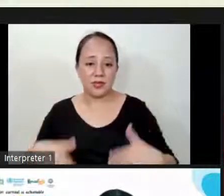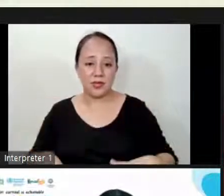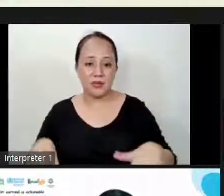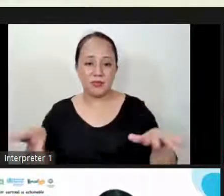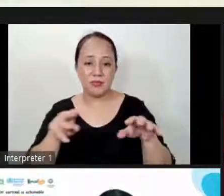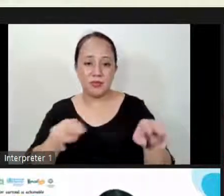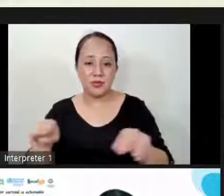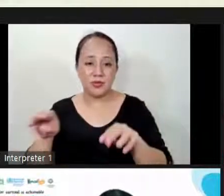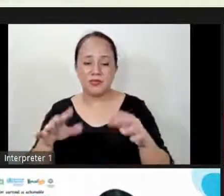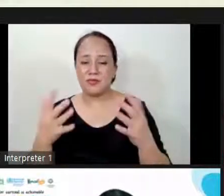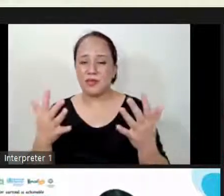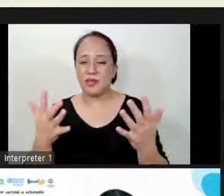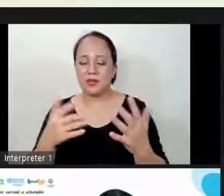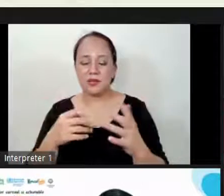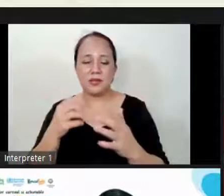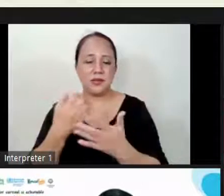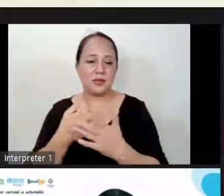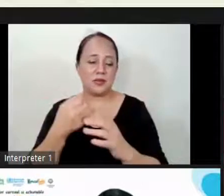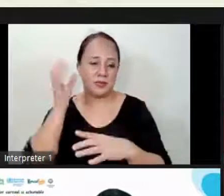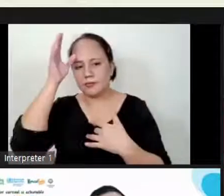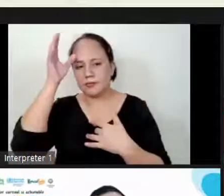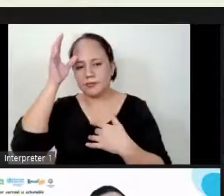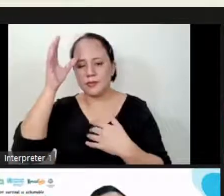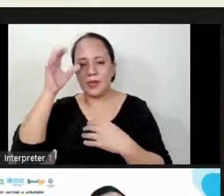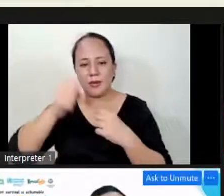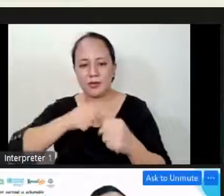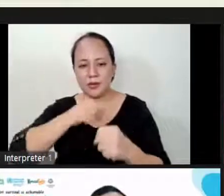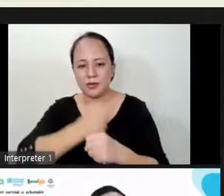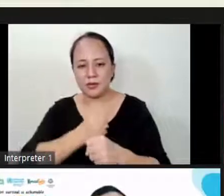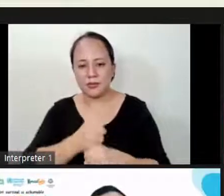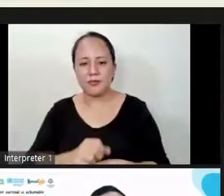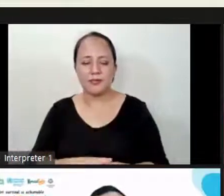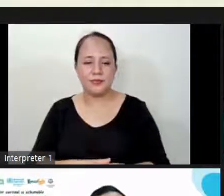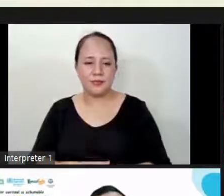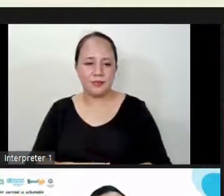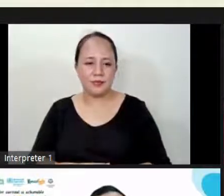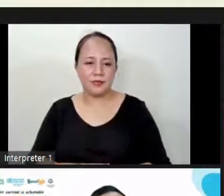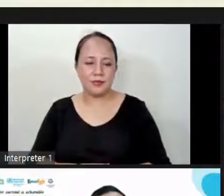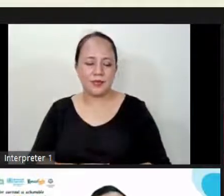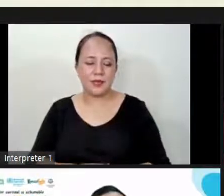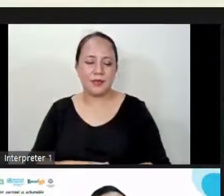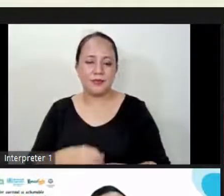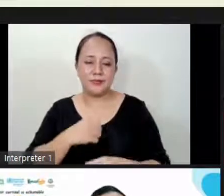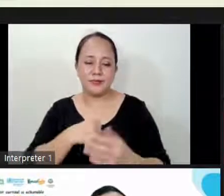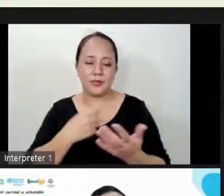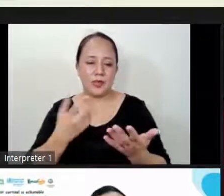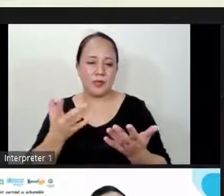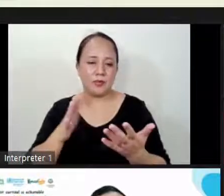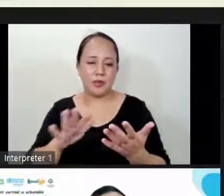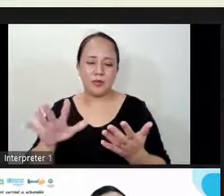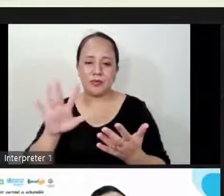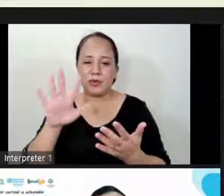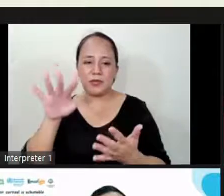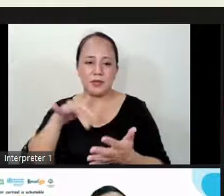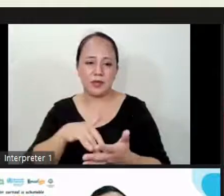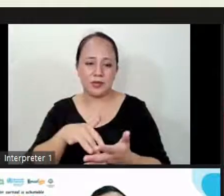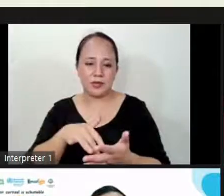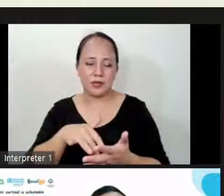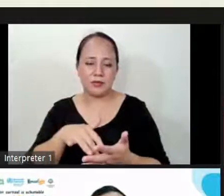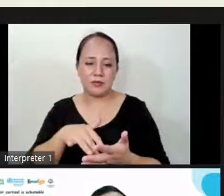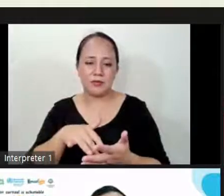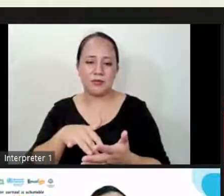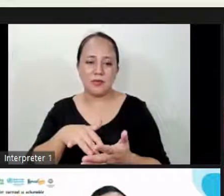The economic impact of cancer is significant, and unfortunately, about 5,000 of